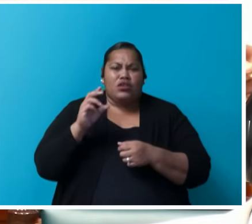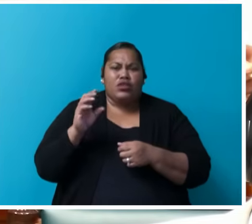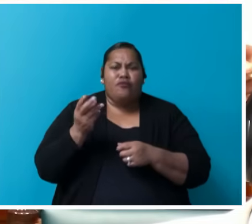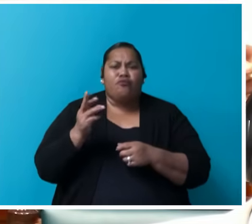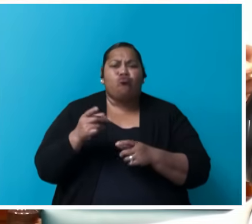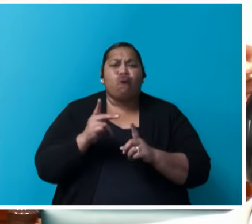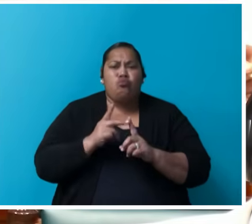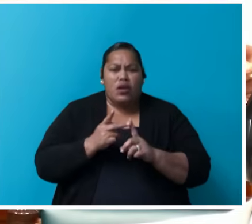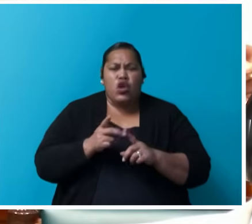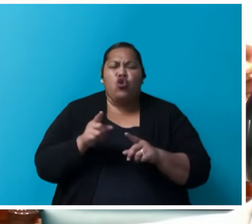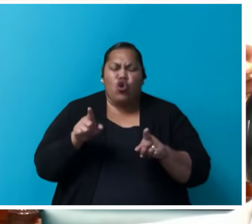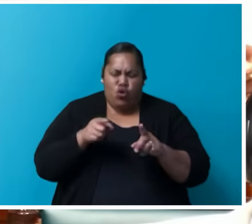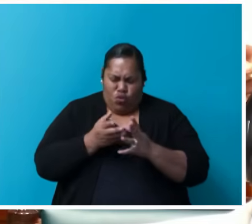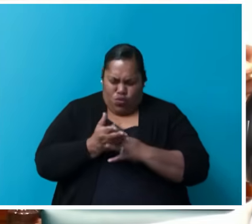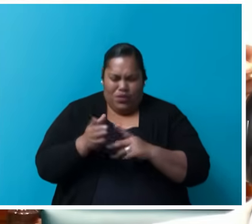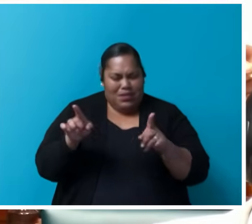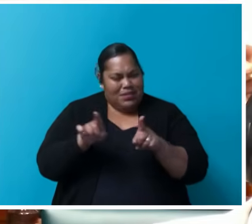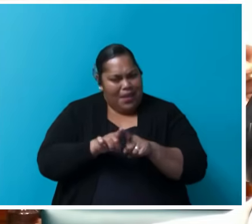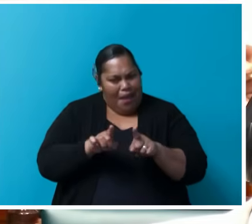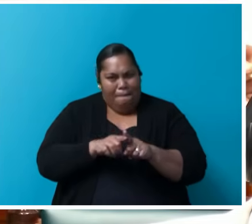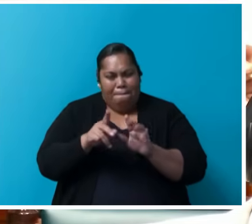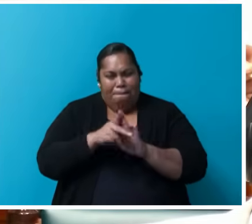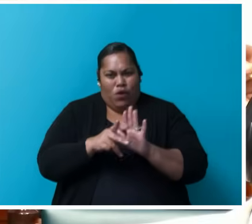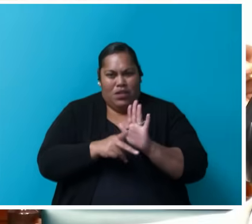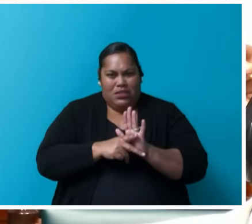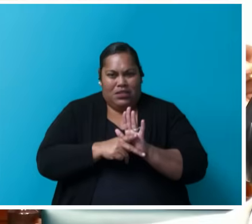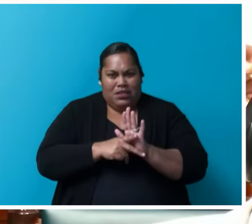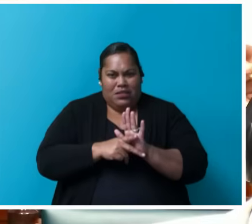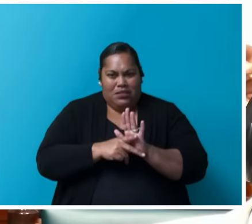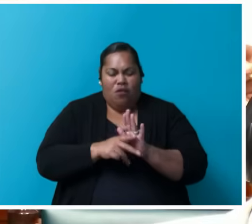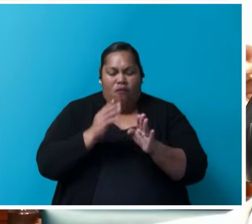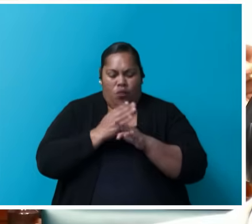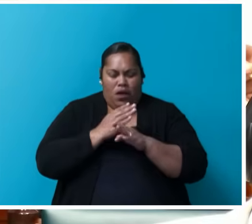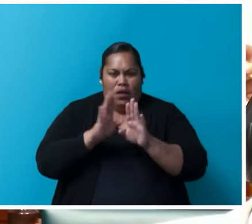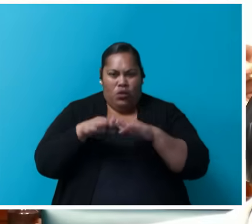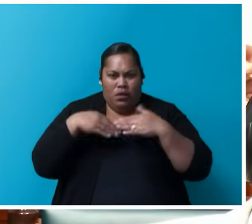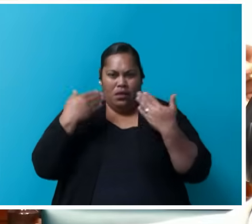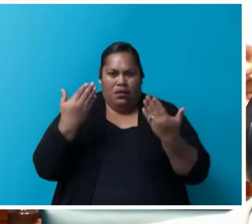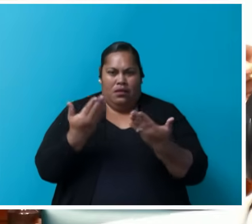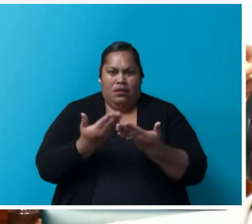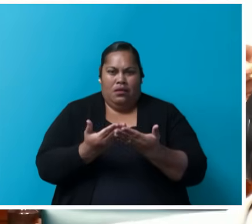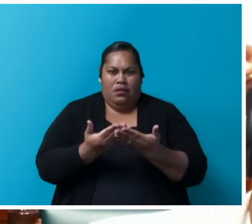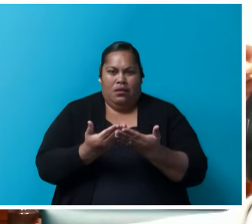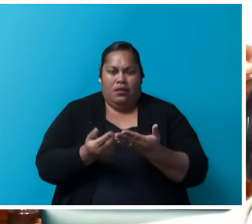through the same policy of cooperation and working together.